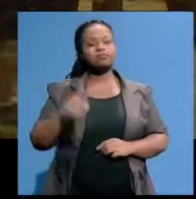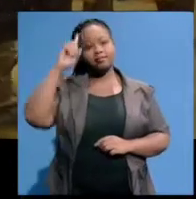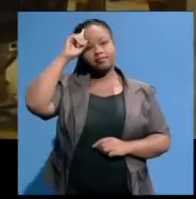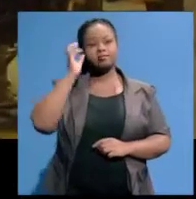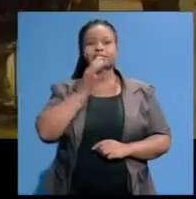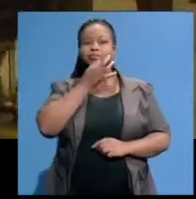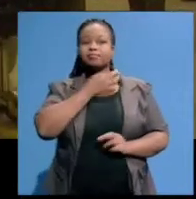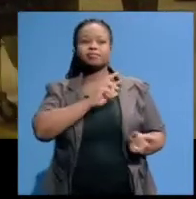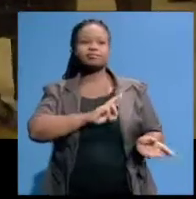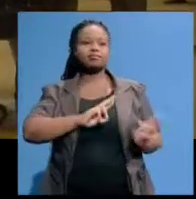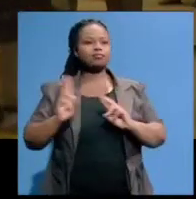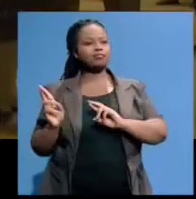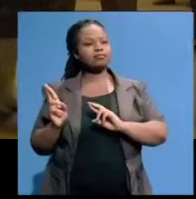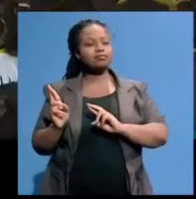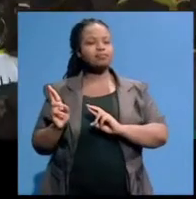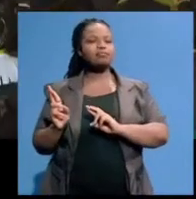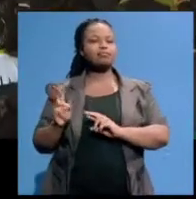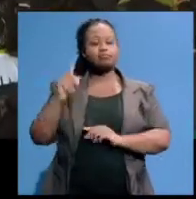Madiba uthahlo